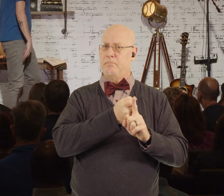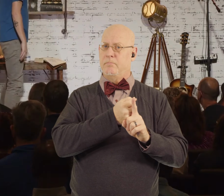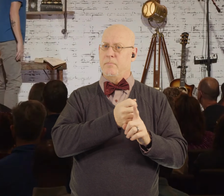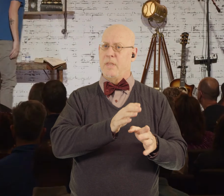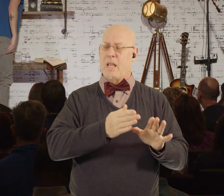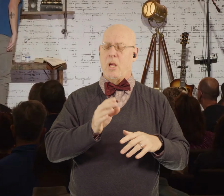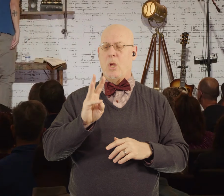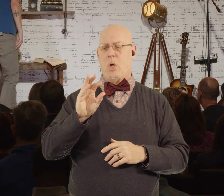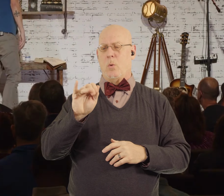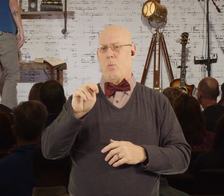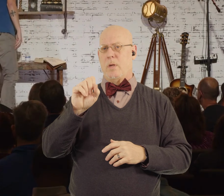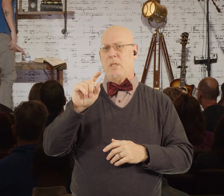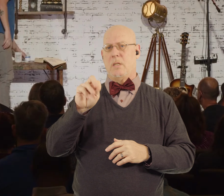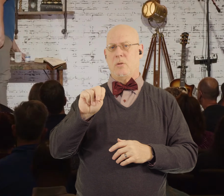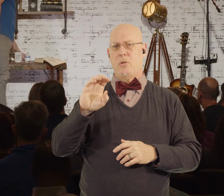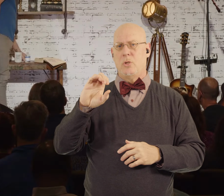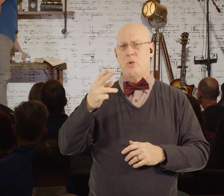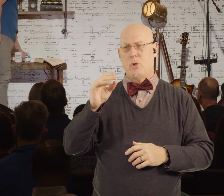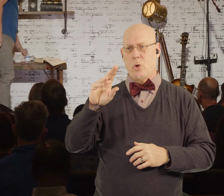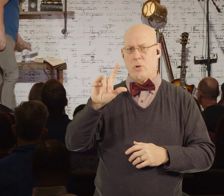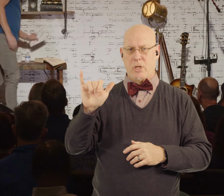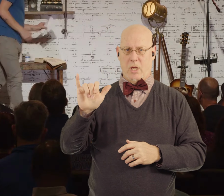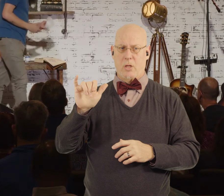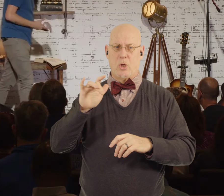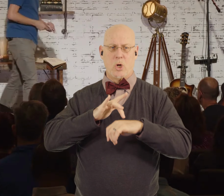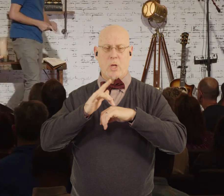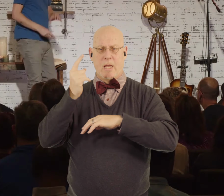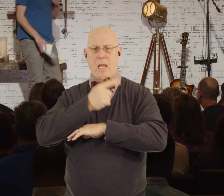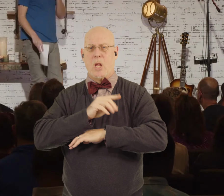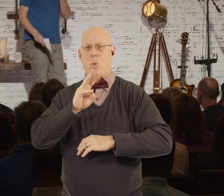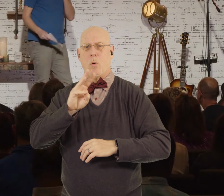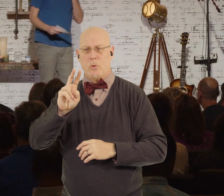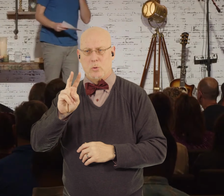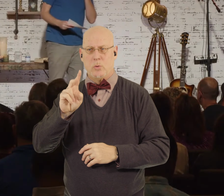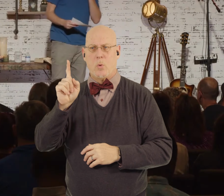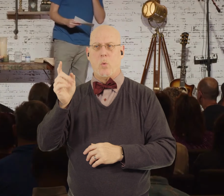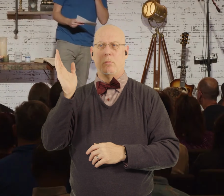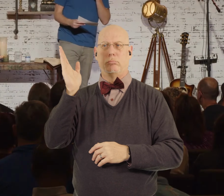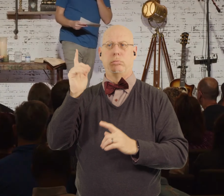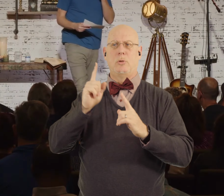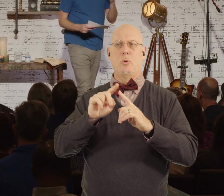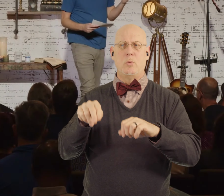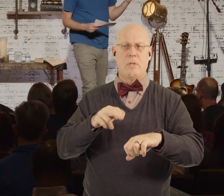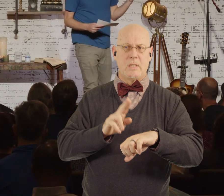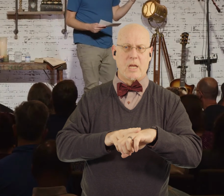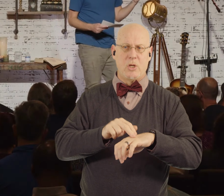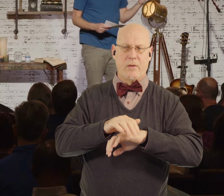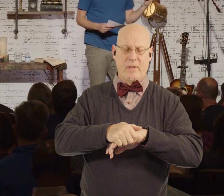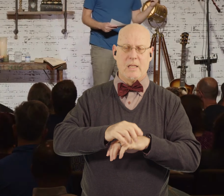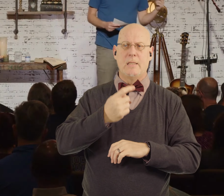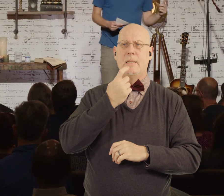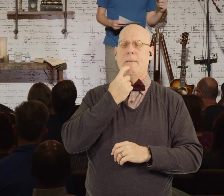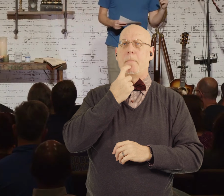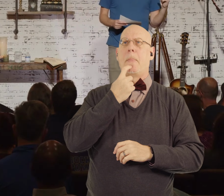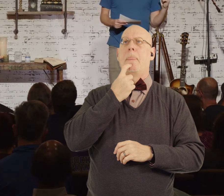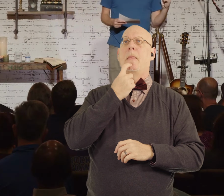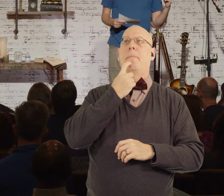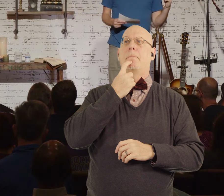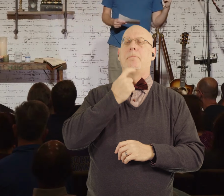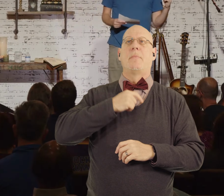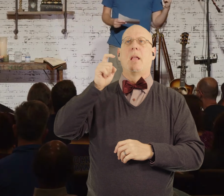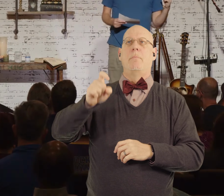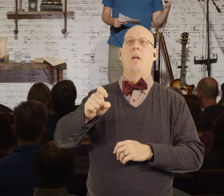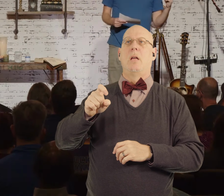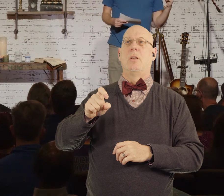were dead. Winston Churchill, in the early days of World War II, in one address to the nation of England, said